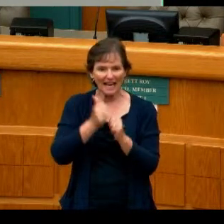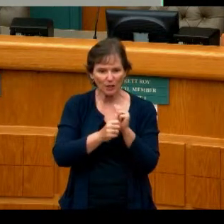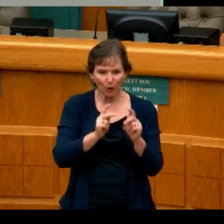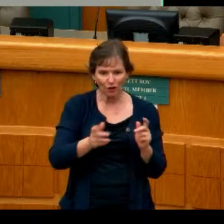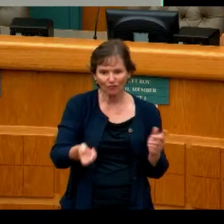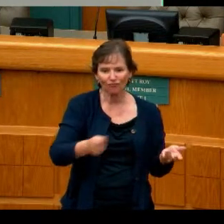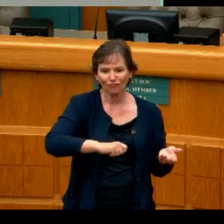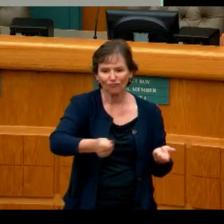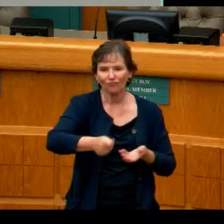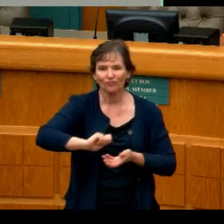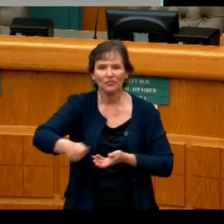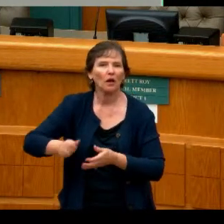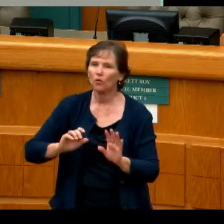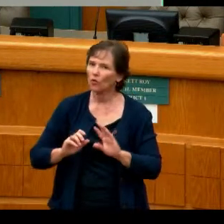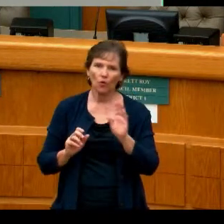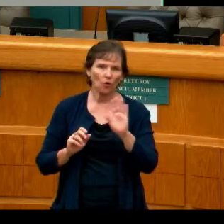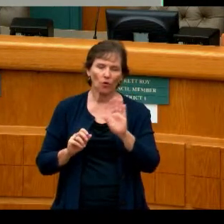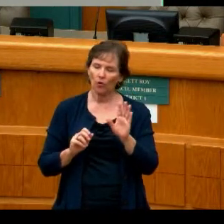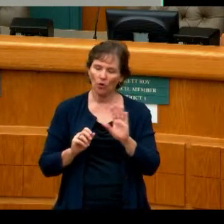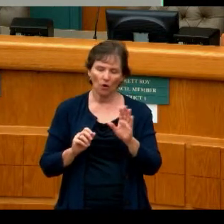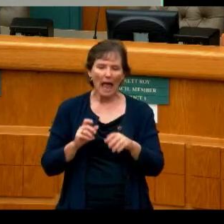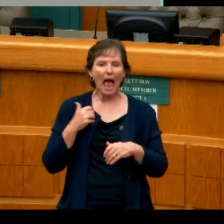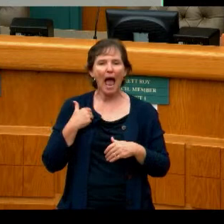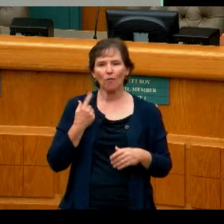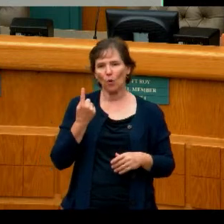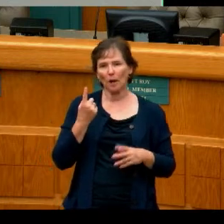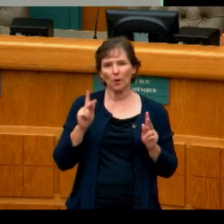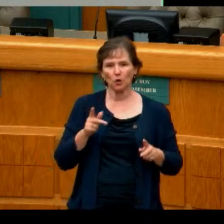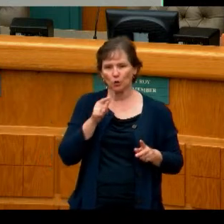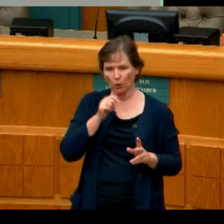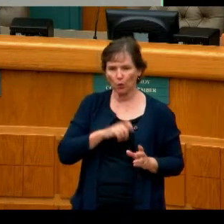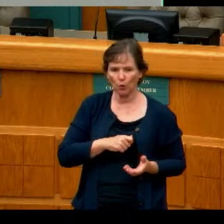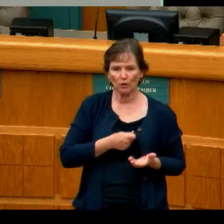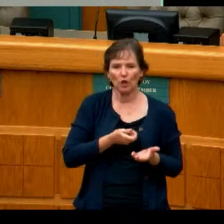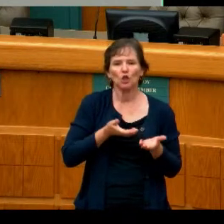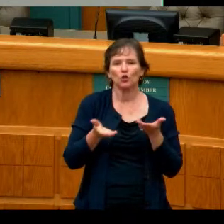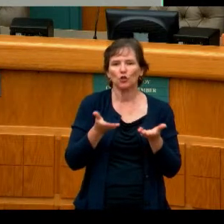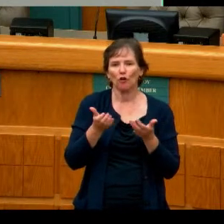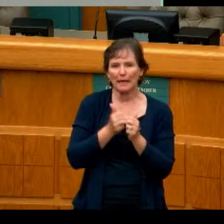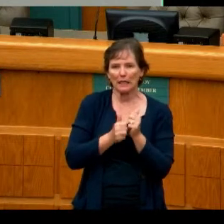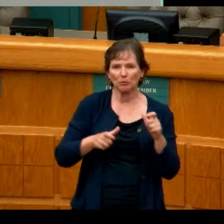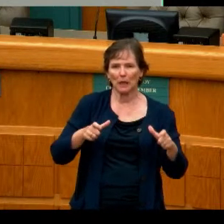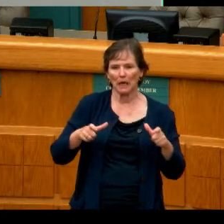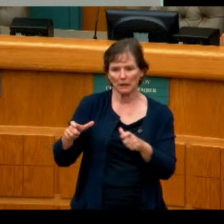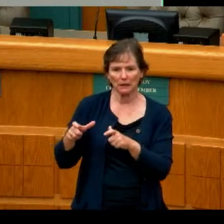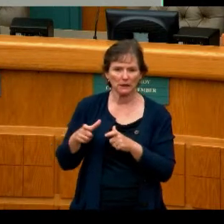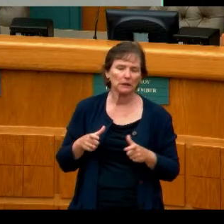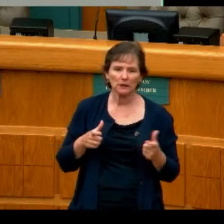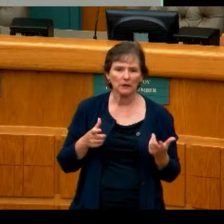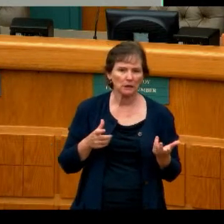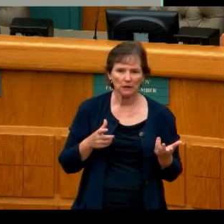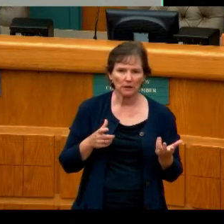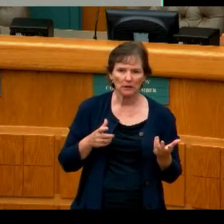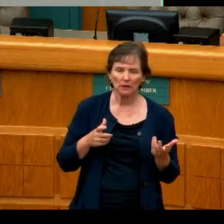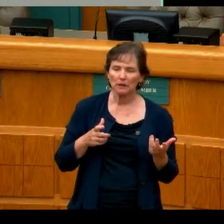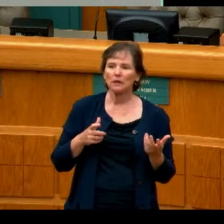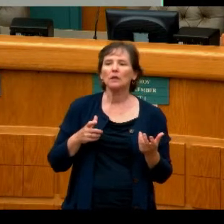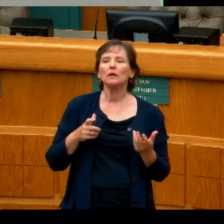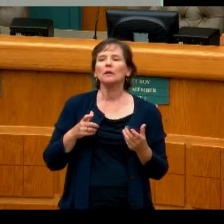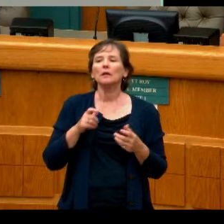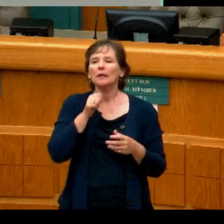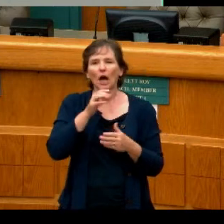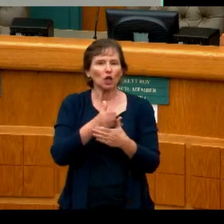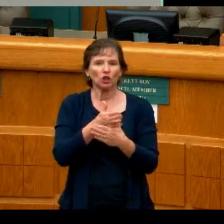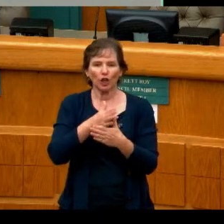so you're not sharing food amongst different households. Don't have a buffet. This year is not the year for a station